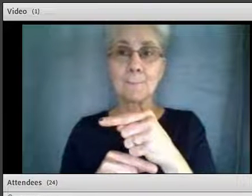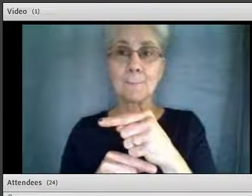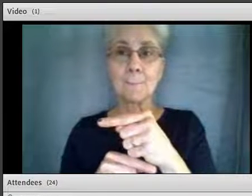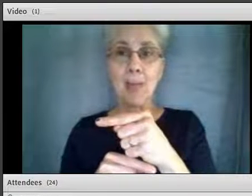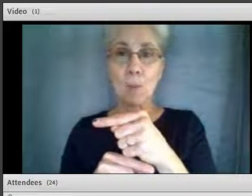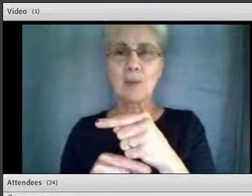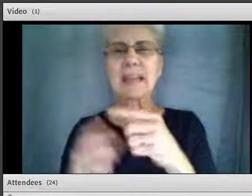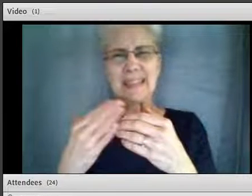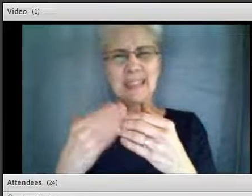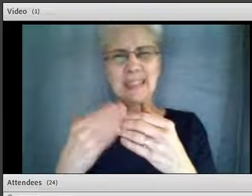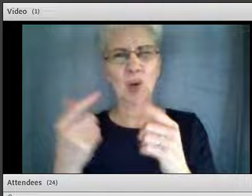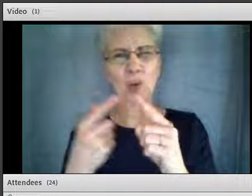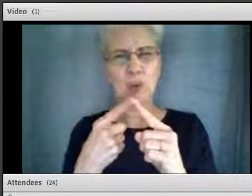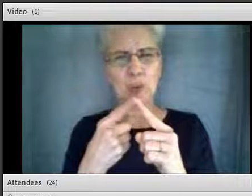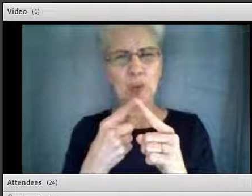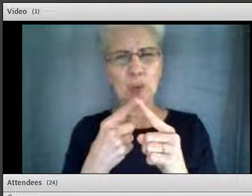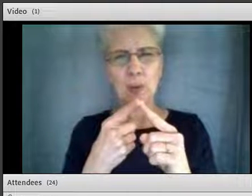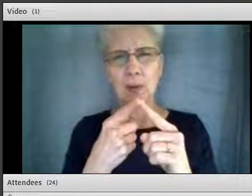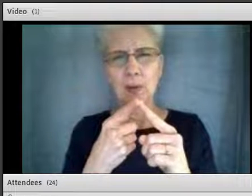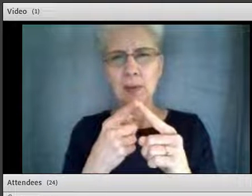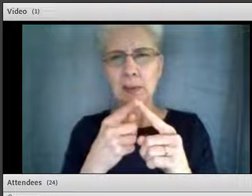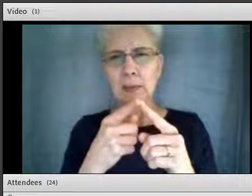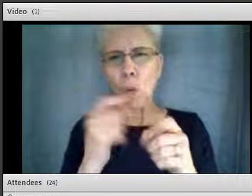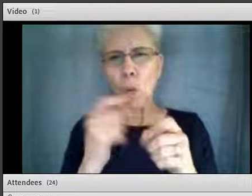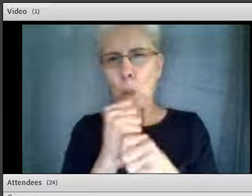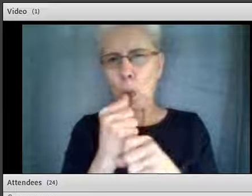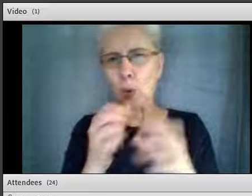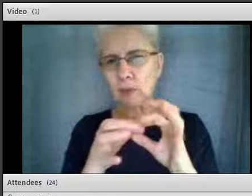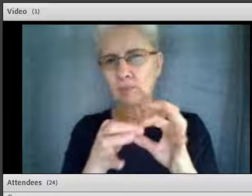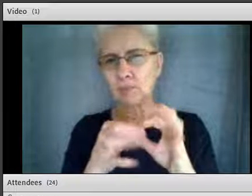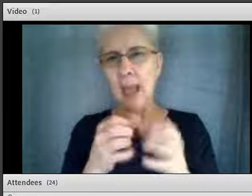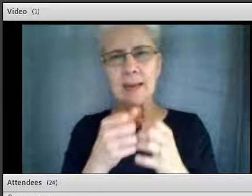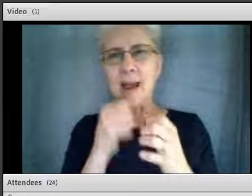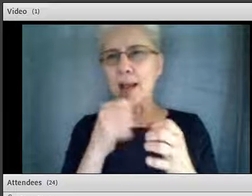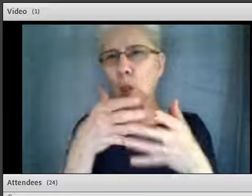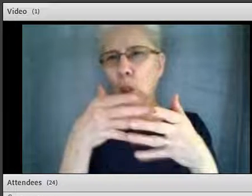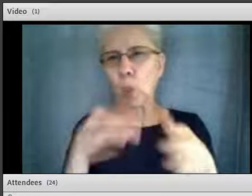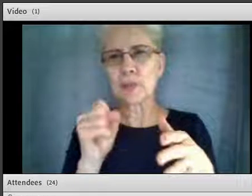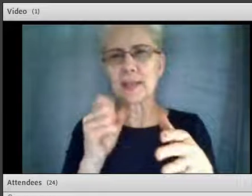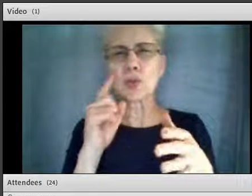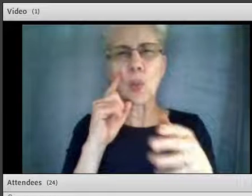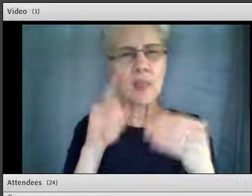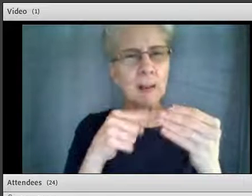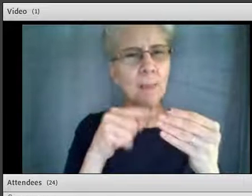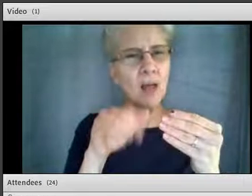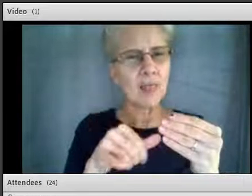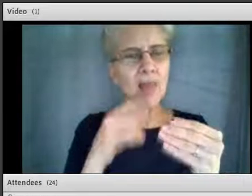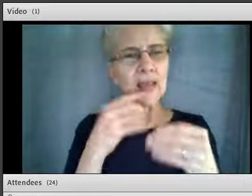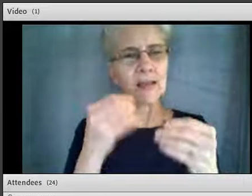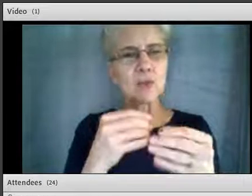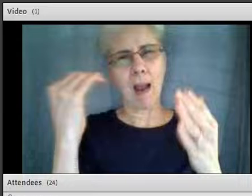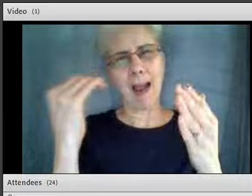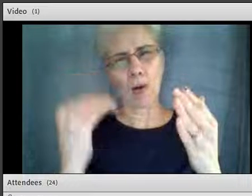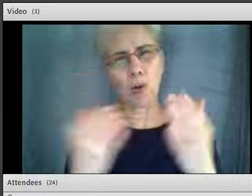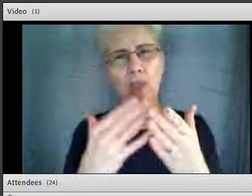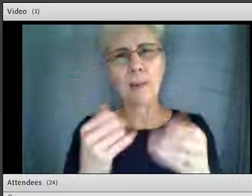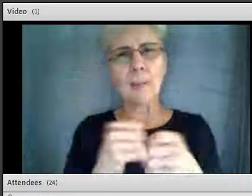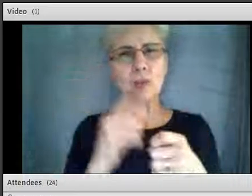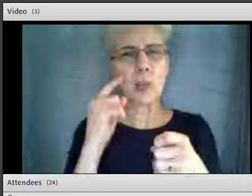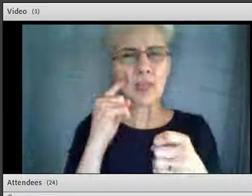through without losing it. So kind of think that, and that gives you a hierarchical thing. It makes you really think through. But each of